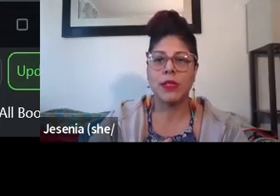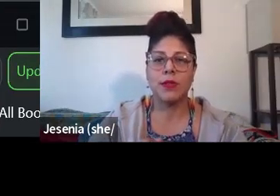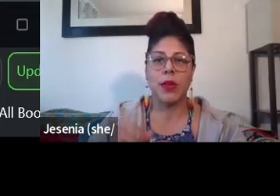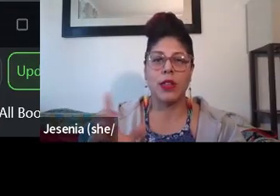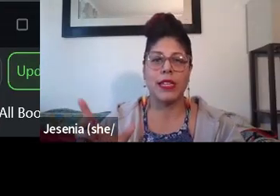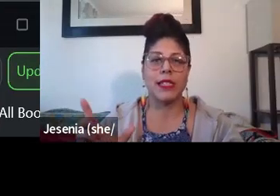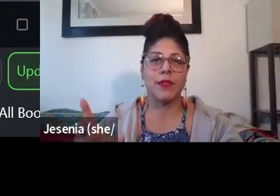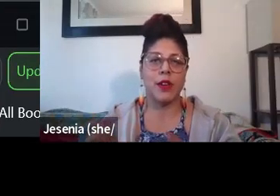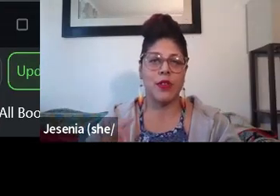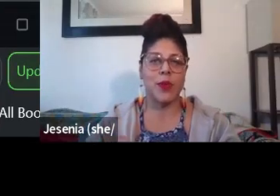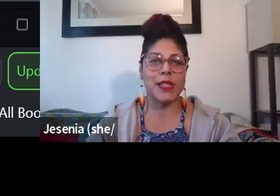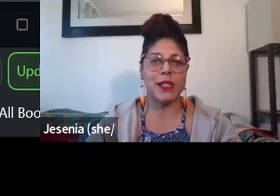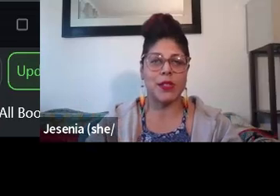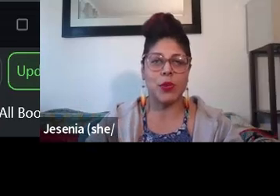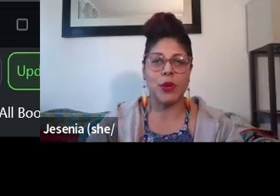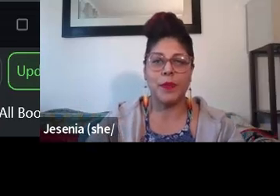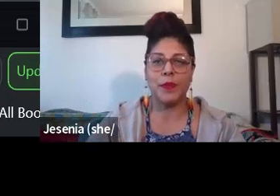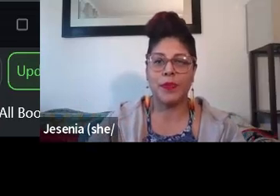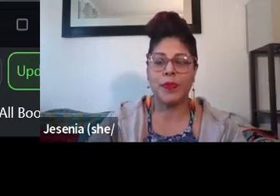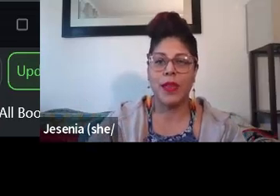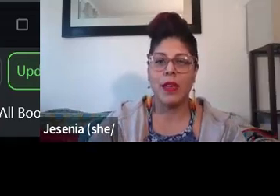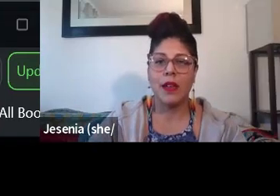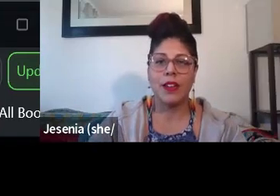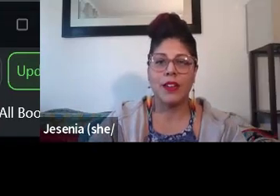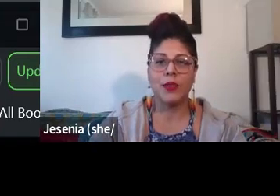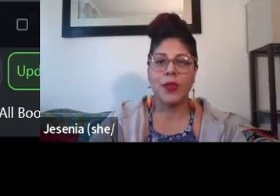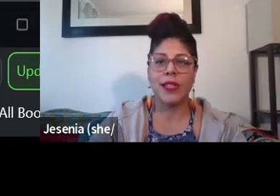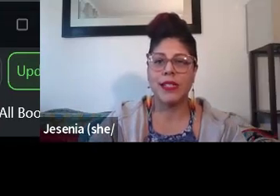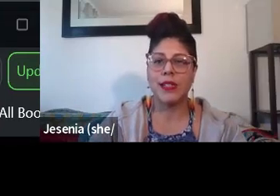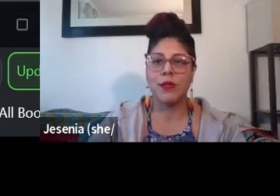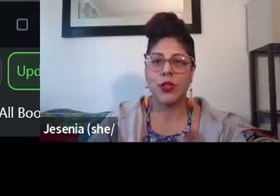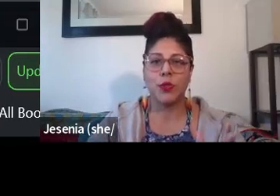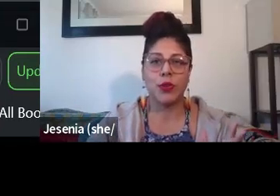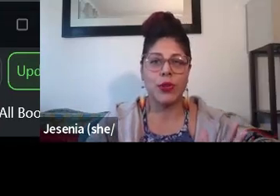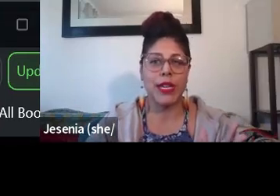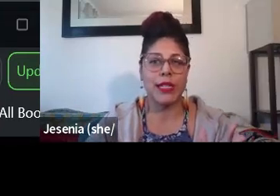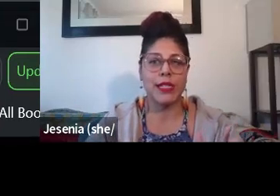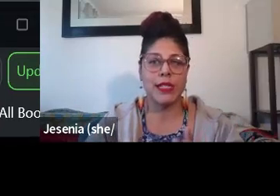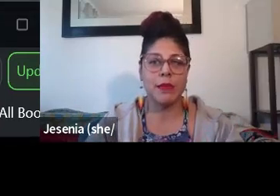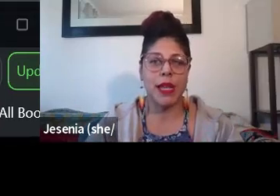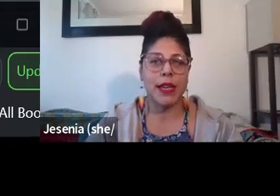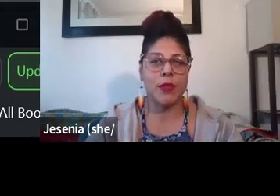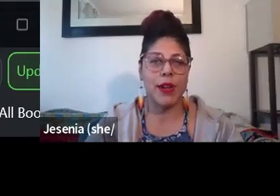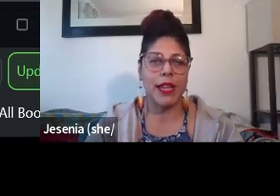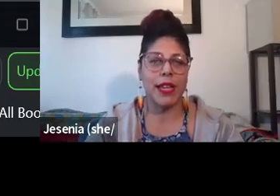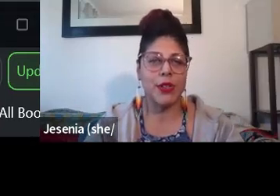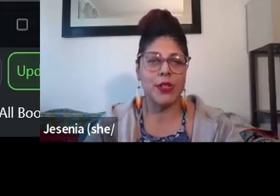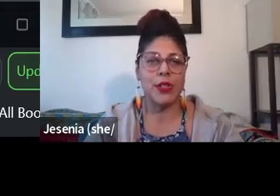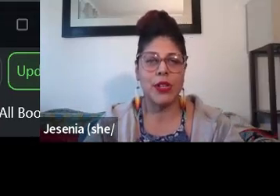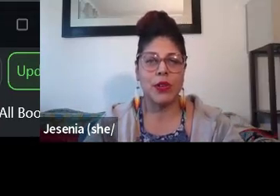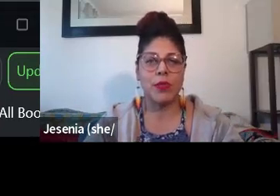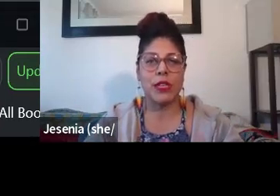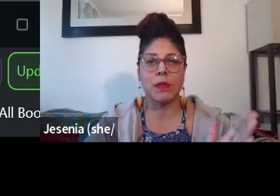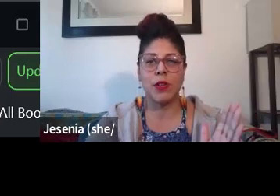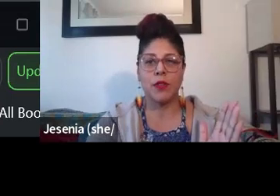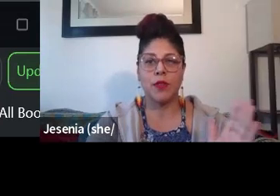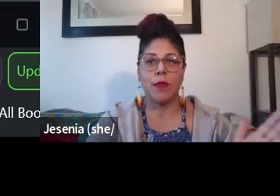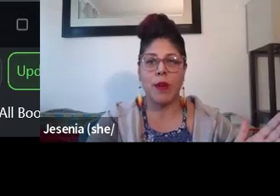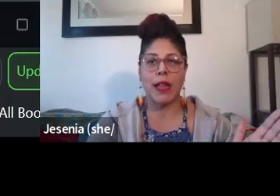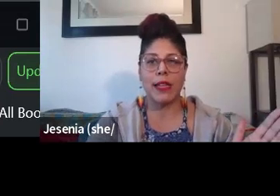accessible spaces, and intersectionality across different offices and programming with intention.